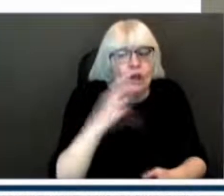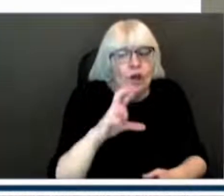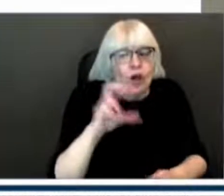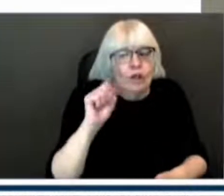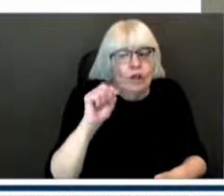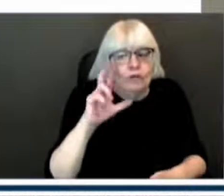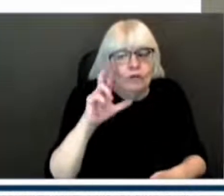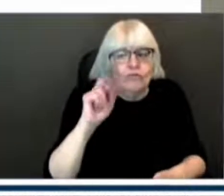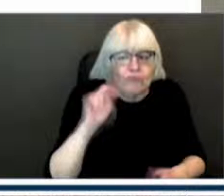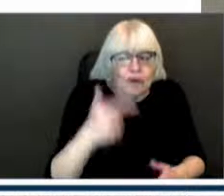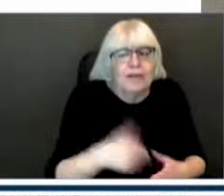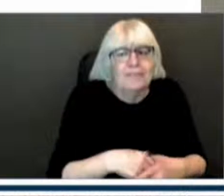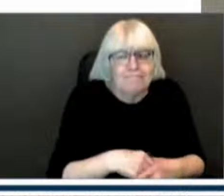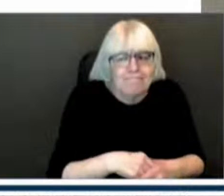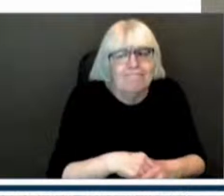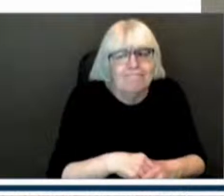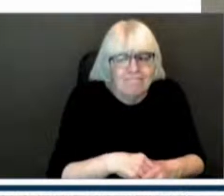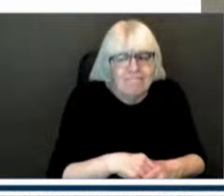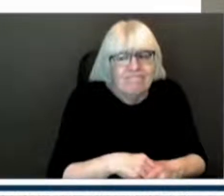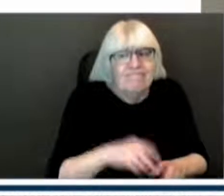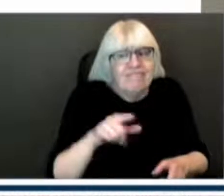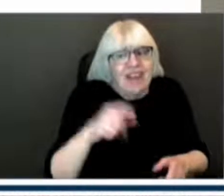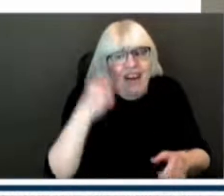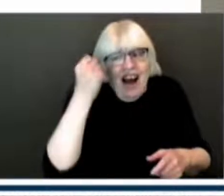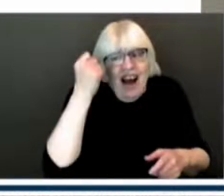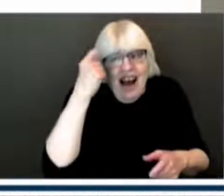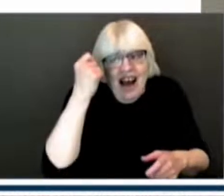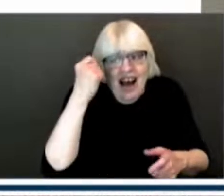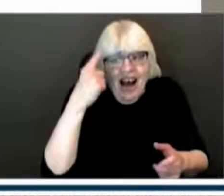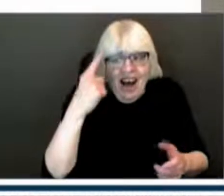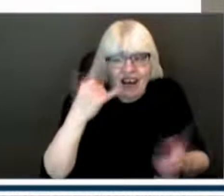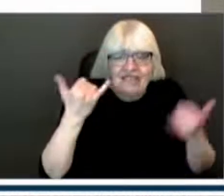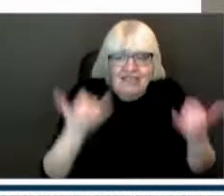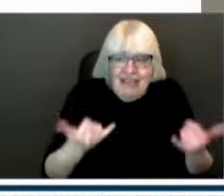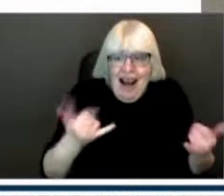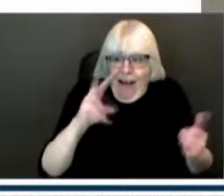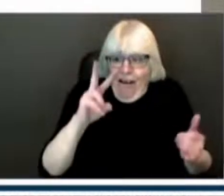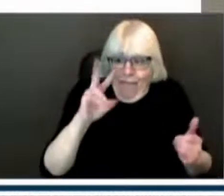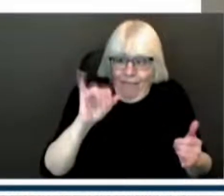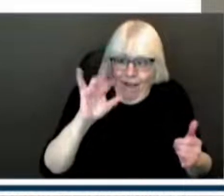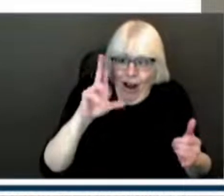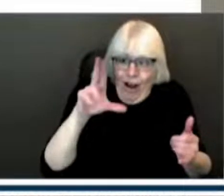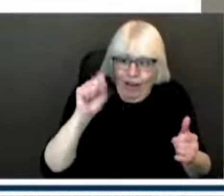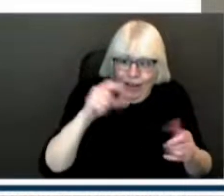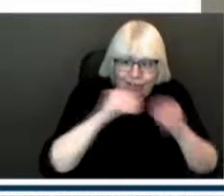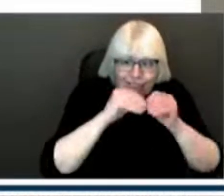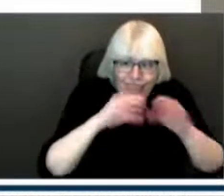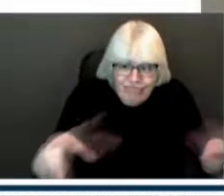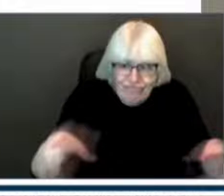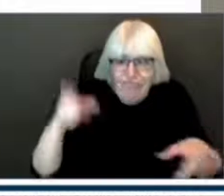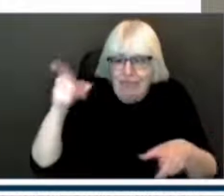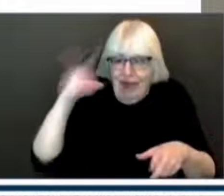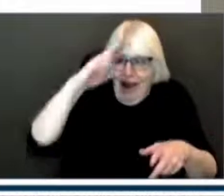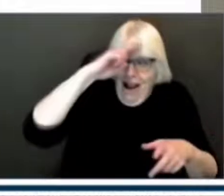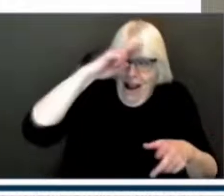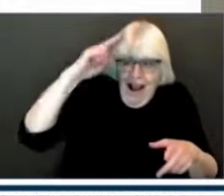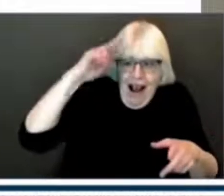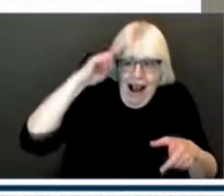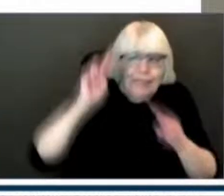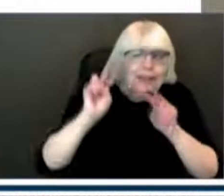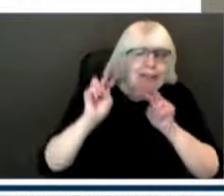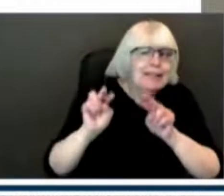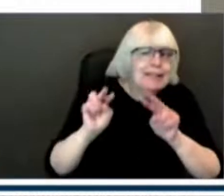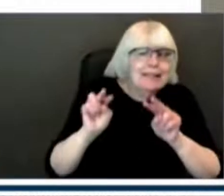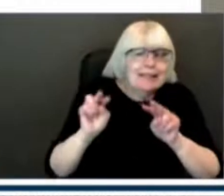virus activity in community. So for hospitals, it's, there's a lot of attention being paid to, infection